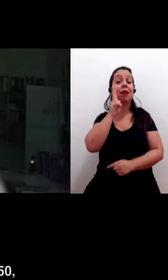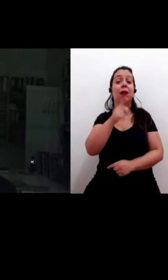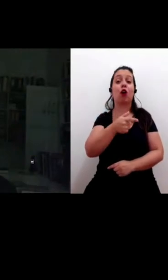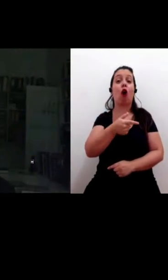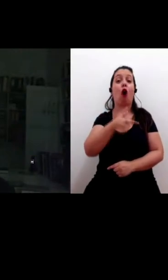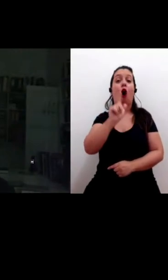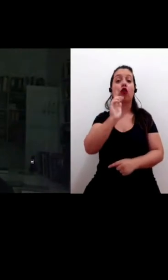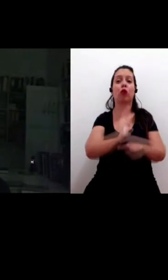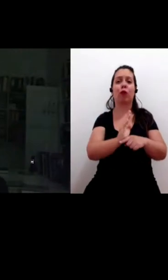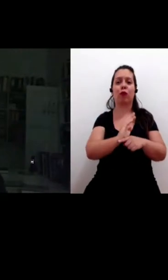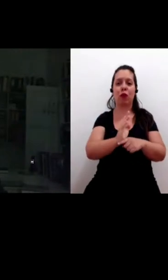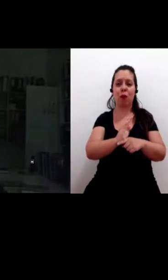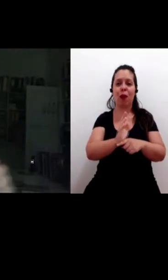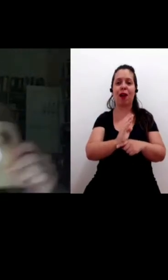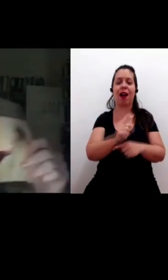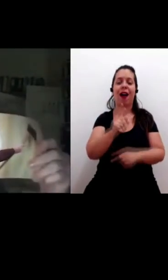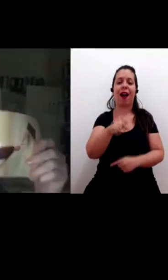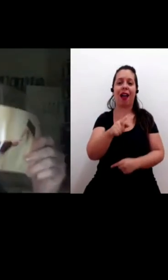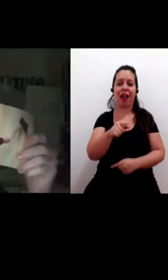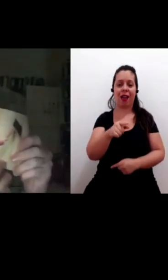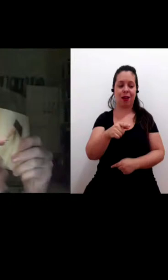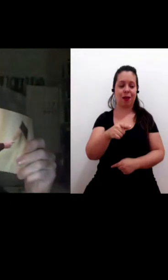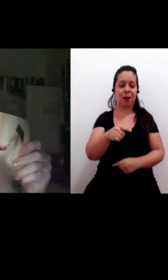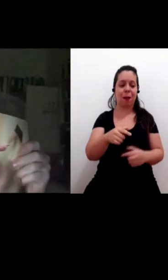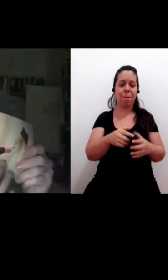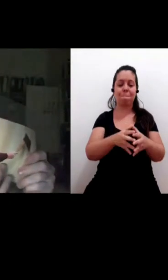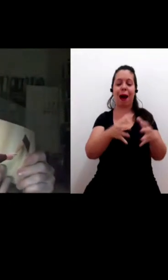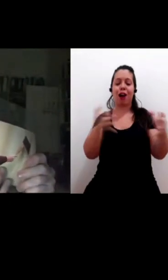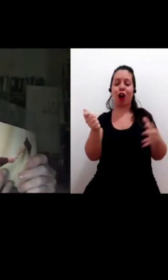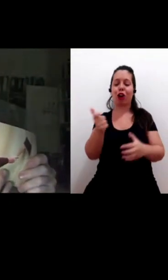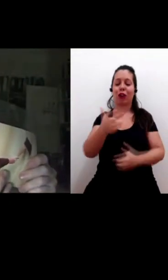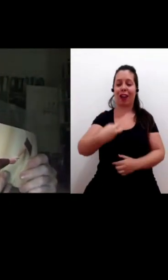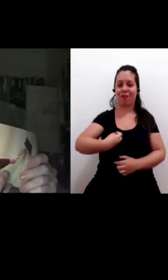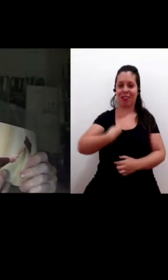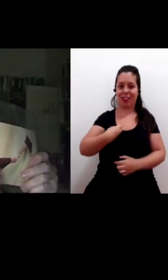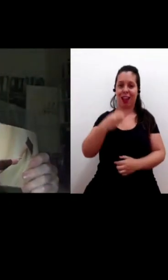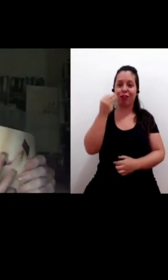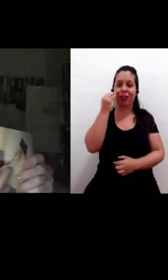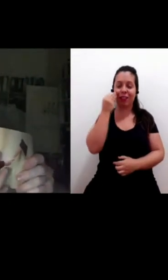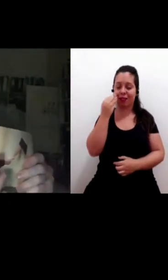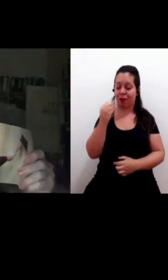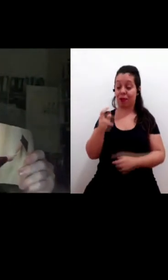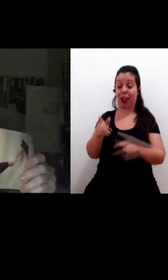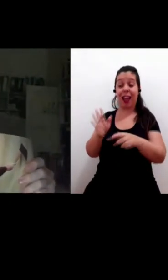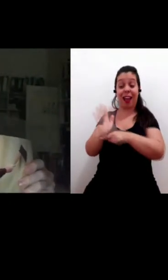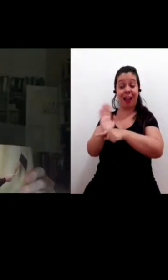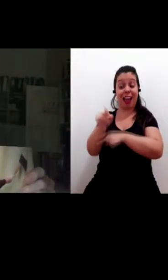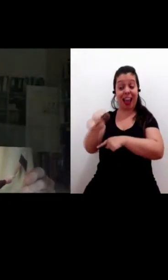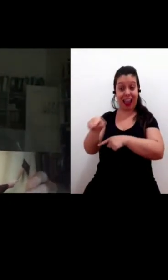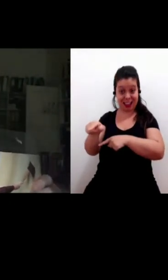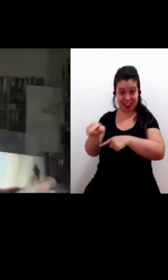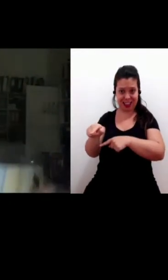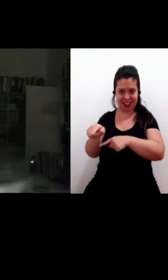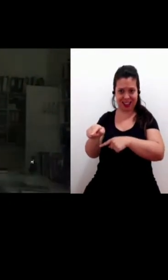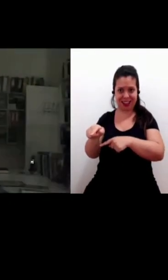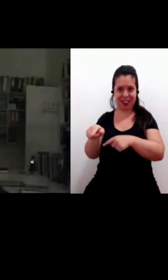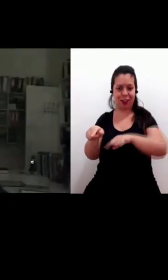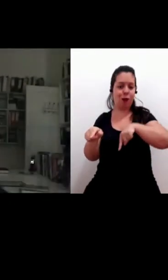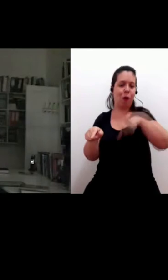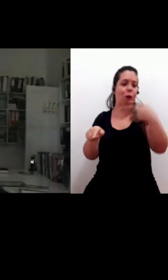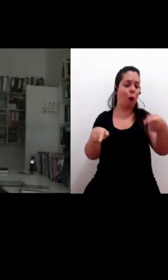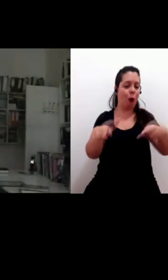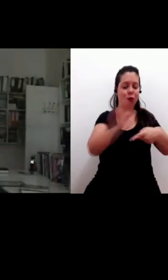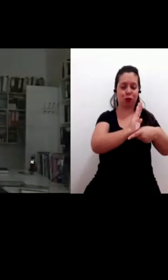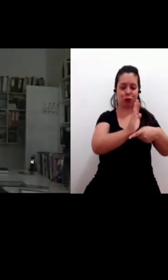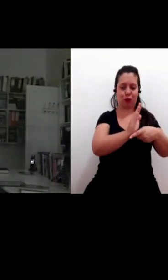Life. So I decided to intercut this film, The Shining, with the other film, Bigger Than Life, and